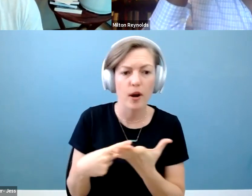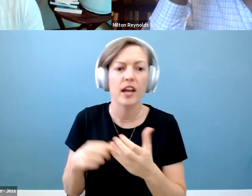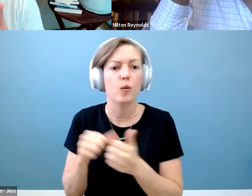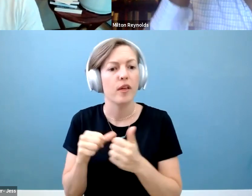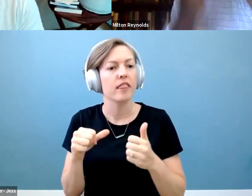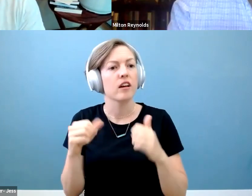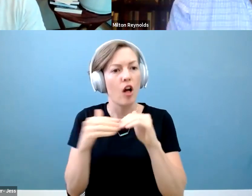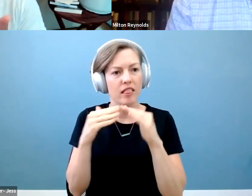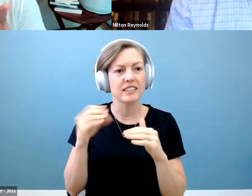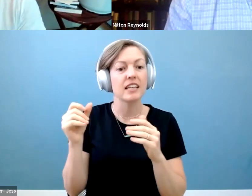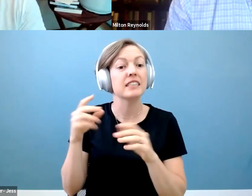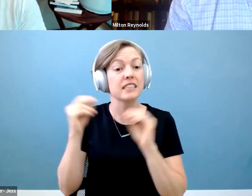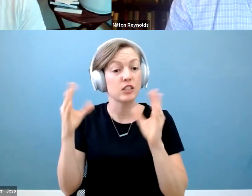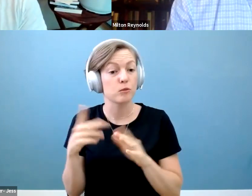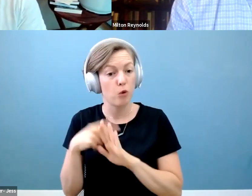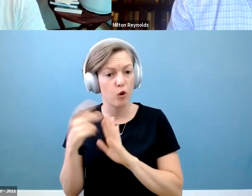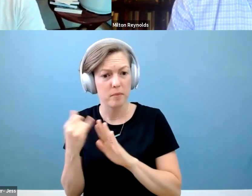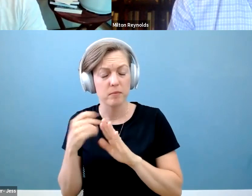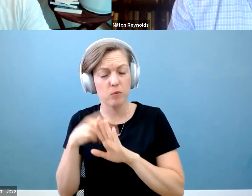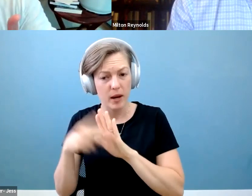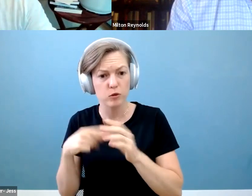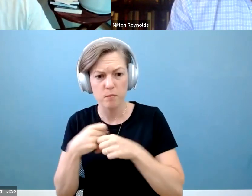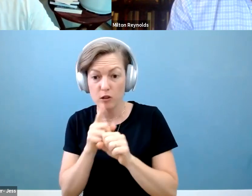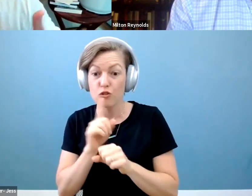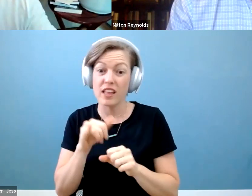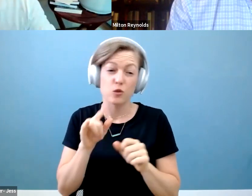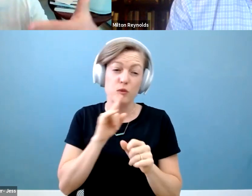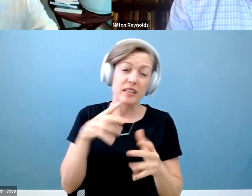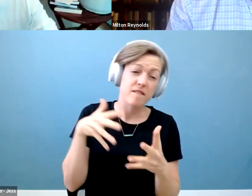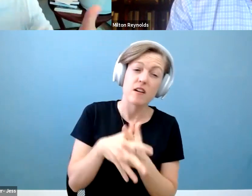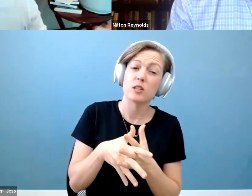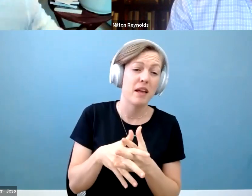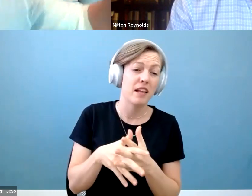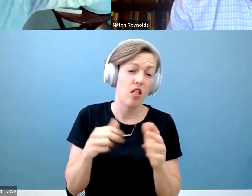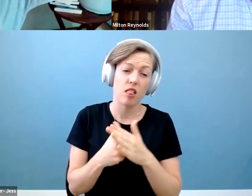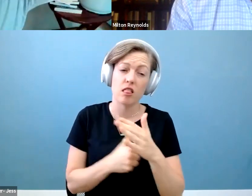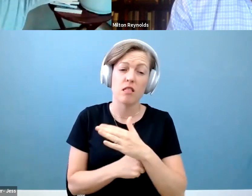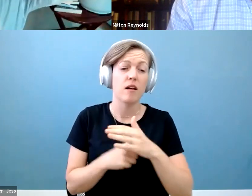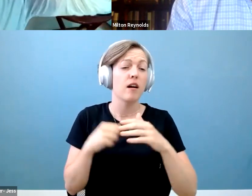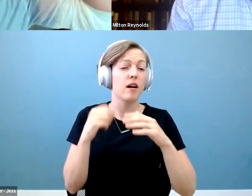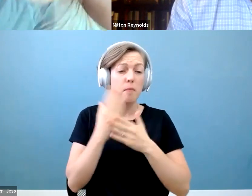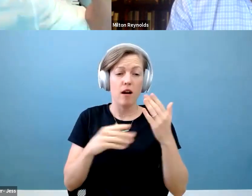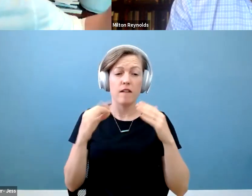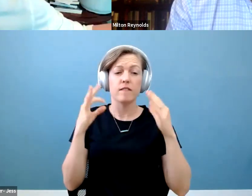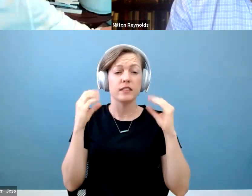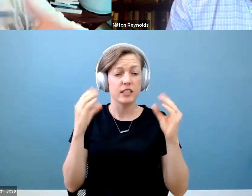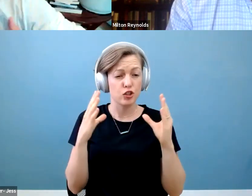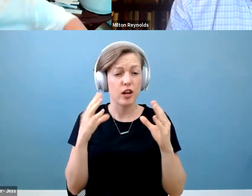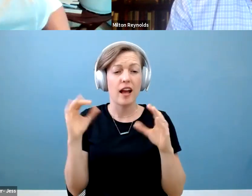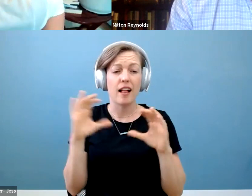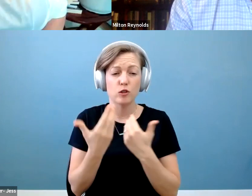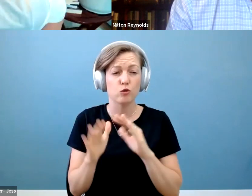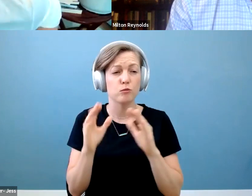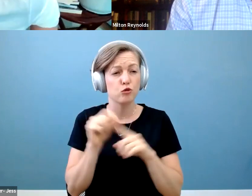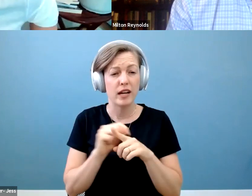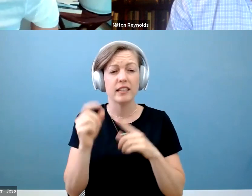programs to ensure that that's a really fundamental part of teacher education and classroom training moving forward. Right before we